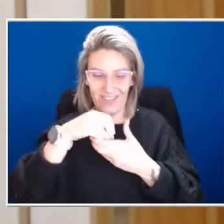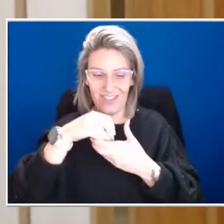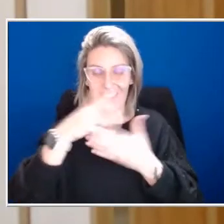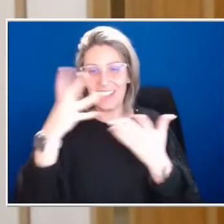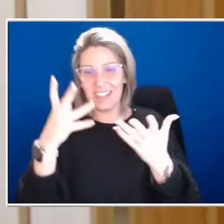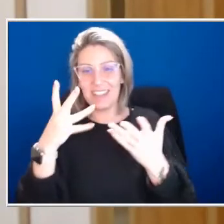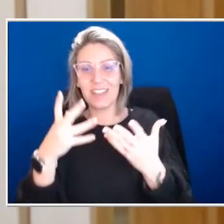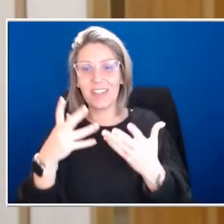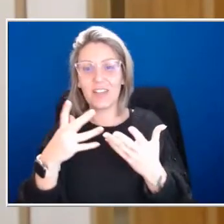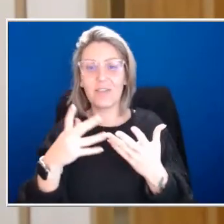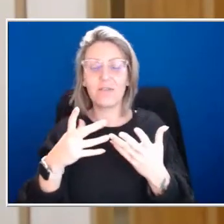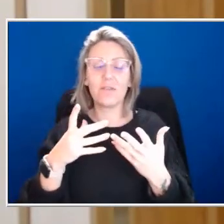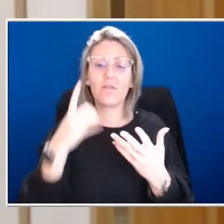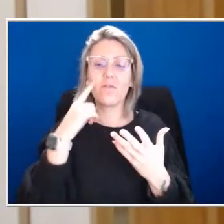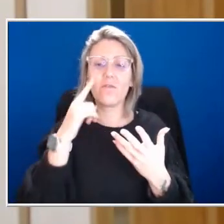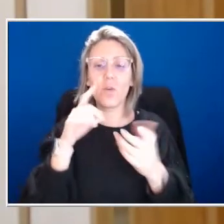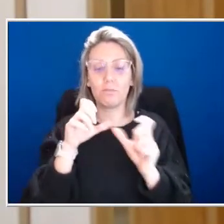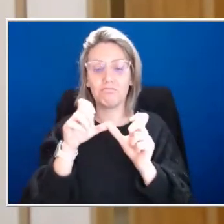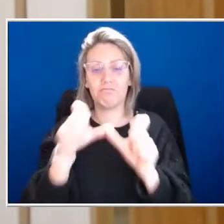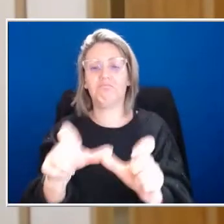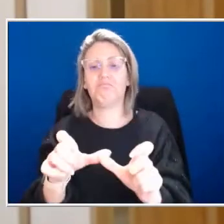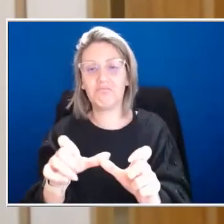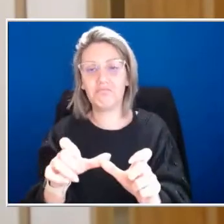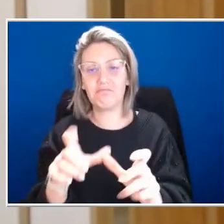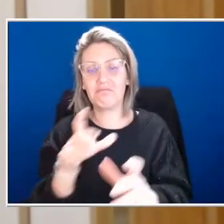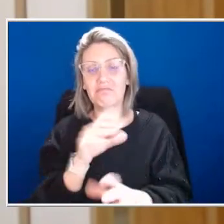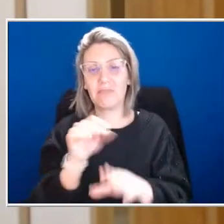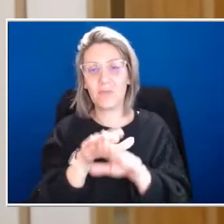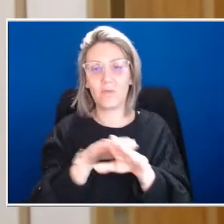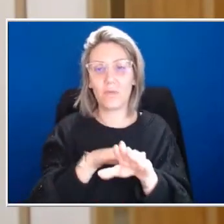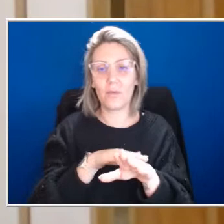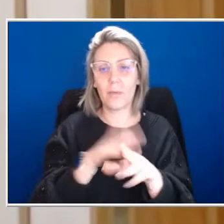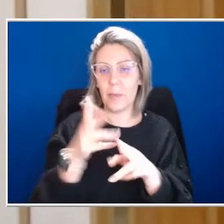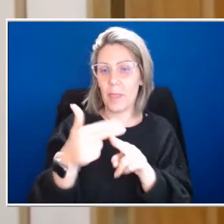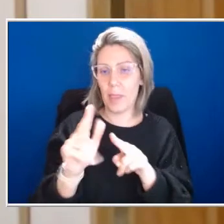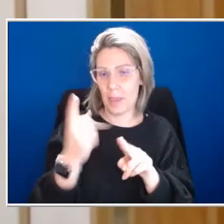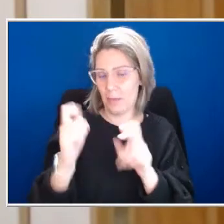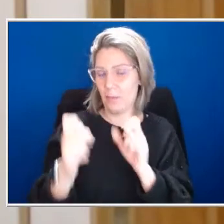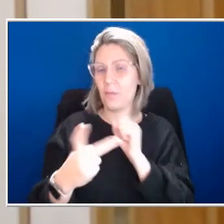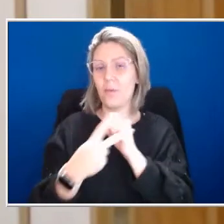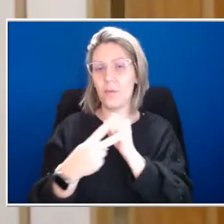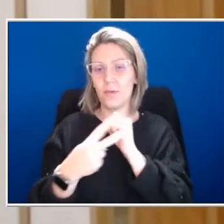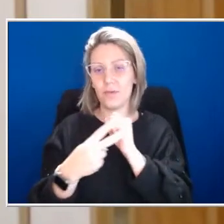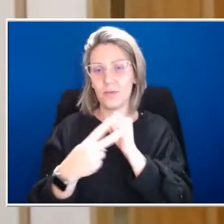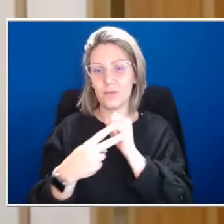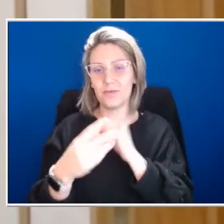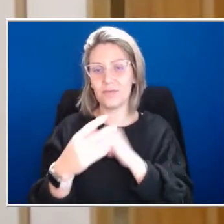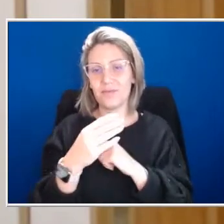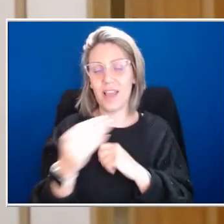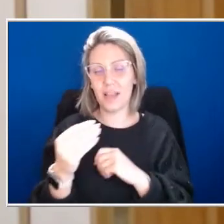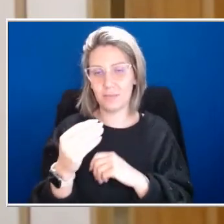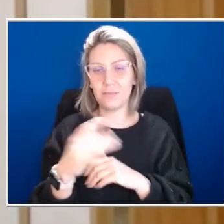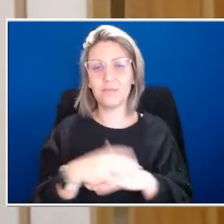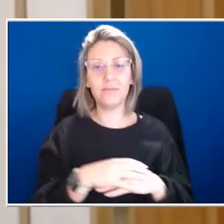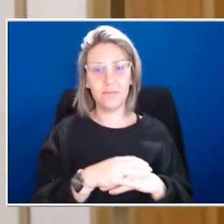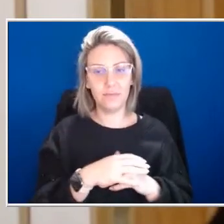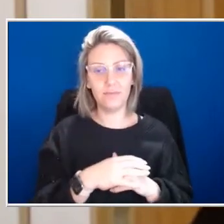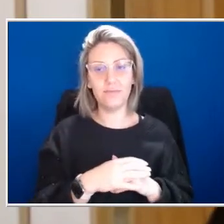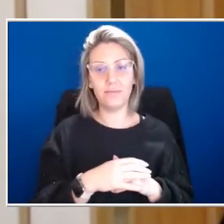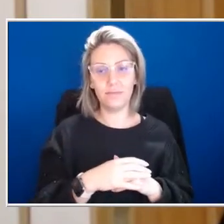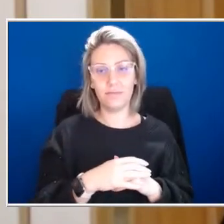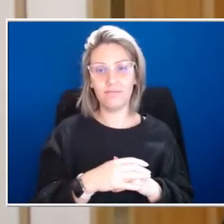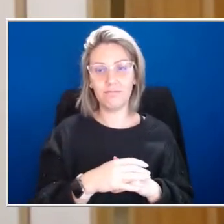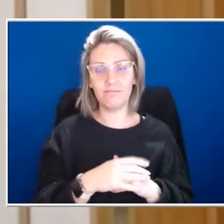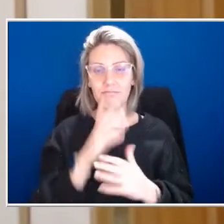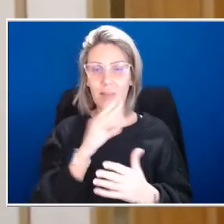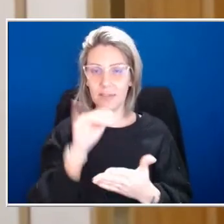to prolong or slow it down? So in short, we store it, and we store them, and then are